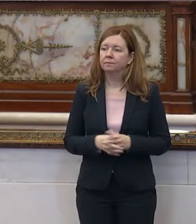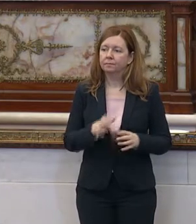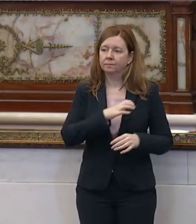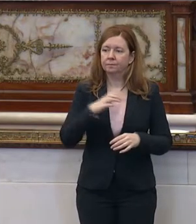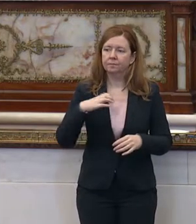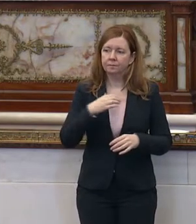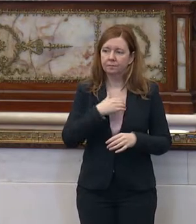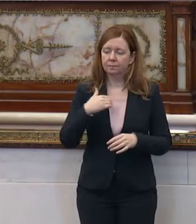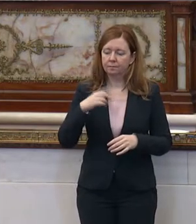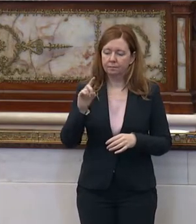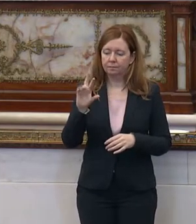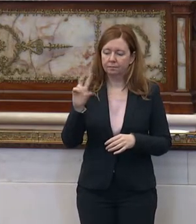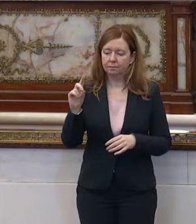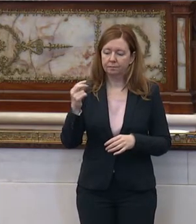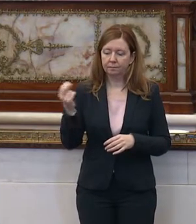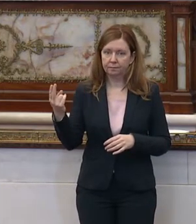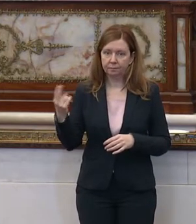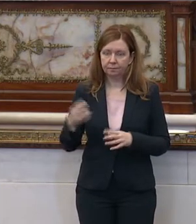Councilmember David O.